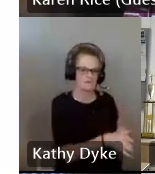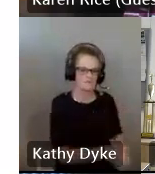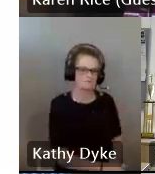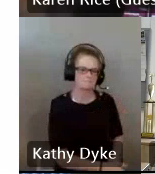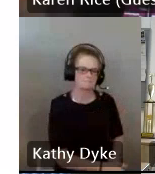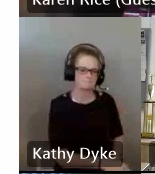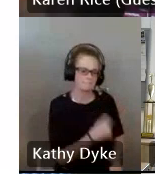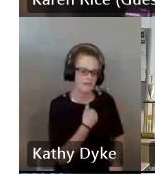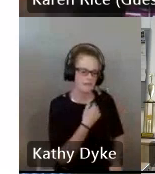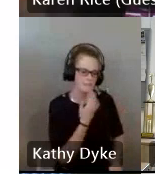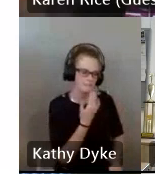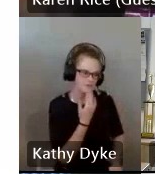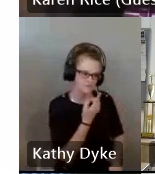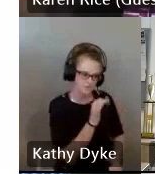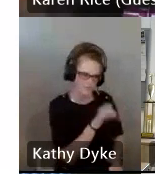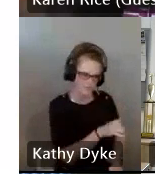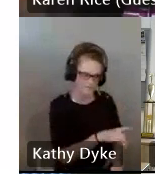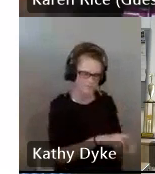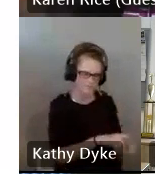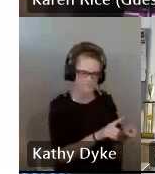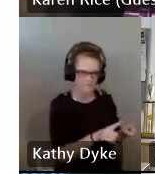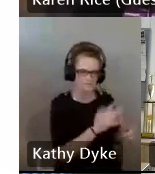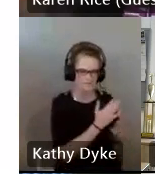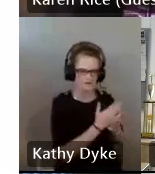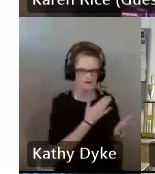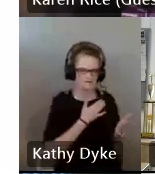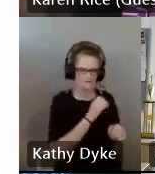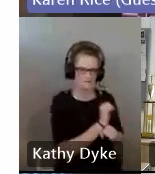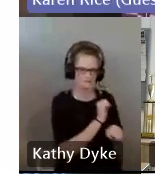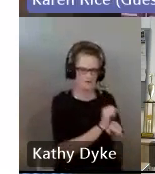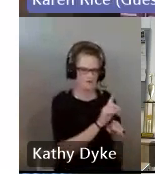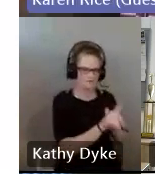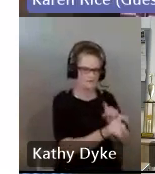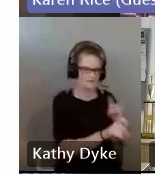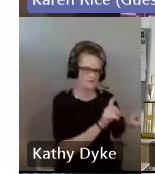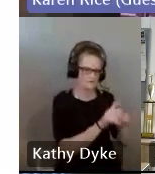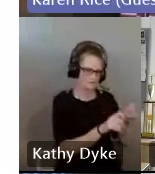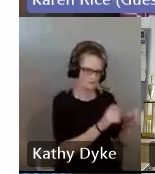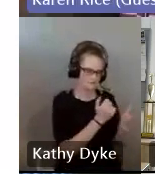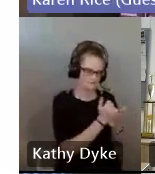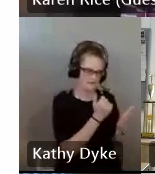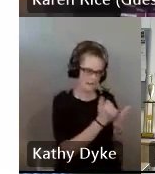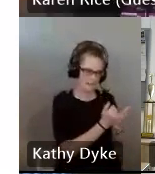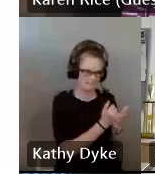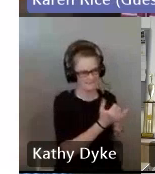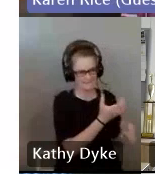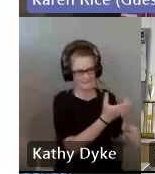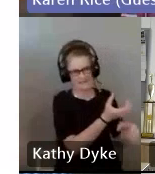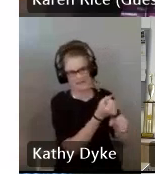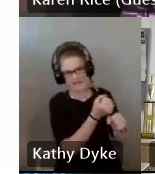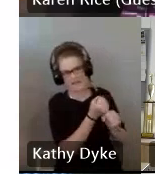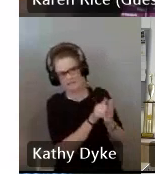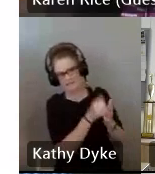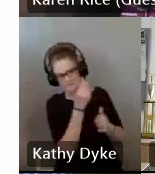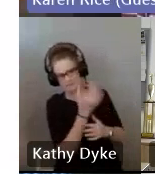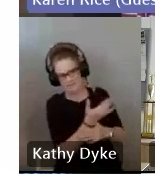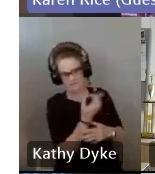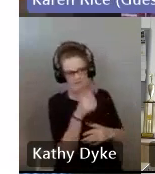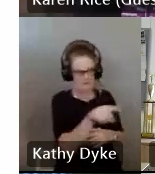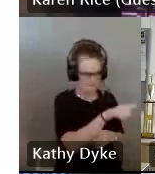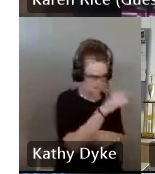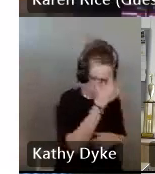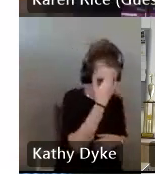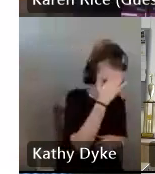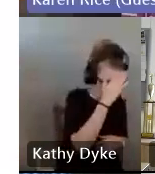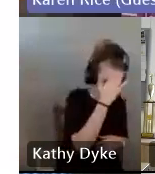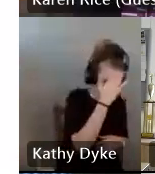I appreciate that. And it's part of my job to ask these questions and to help elicit this information. For those of you who don't